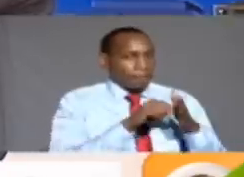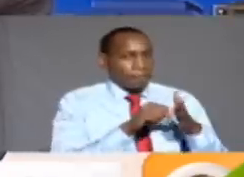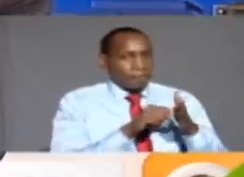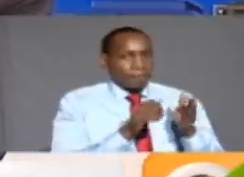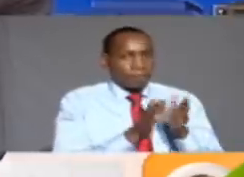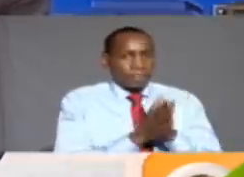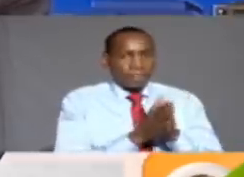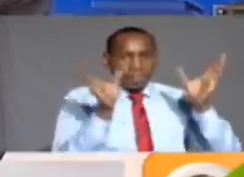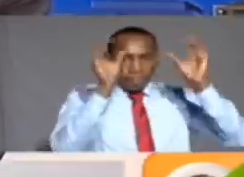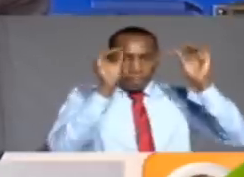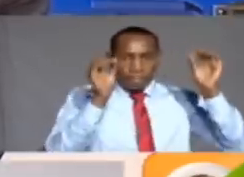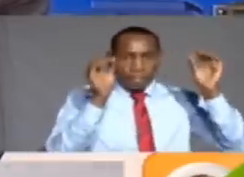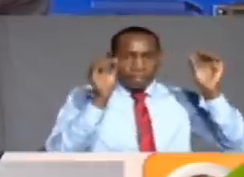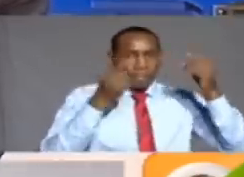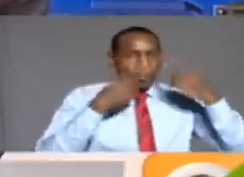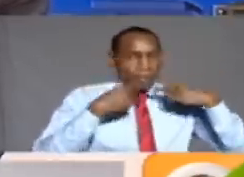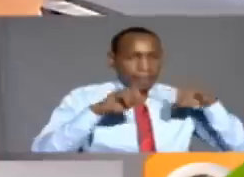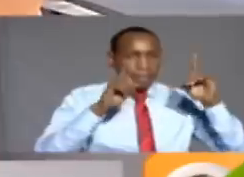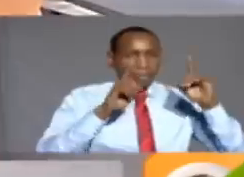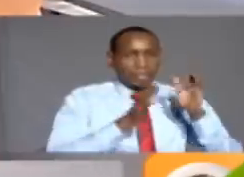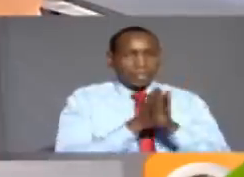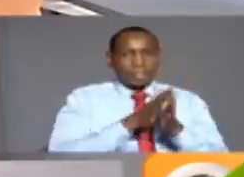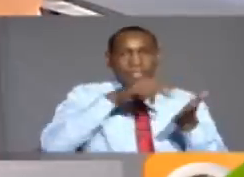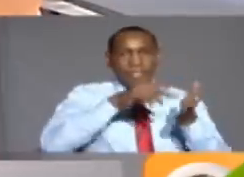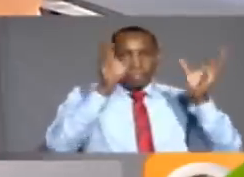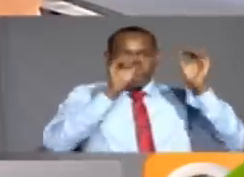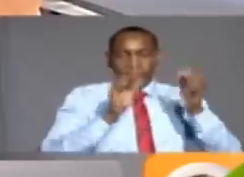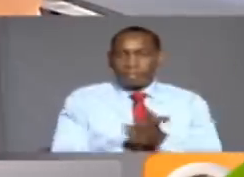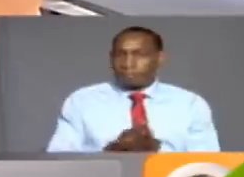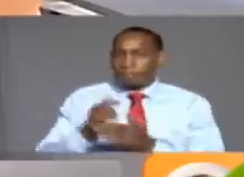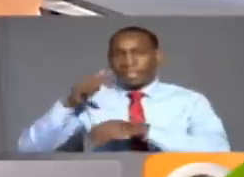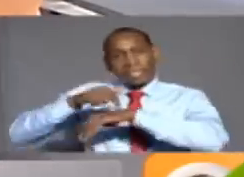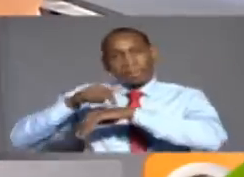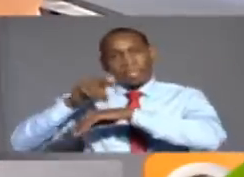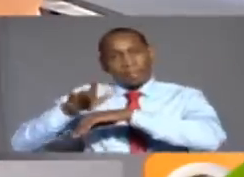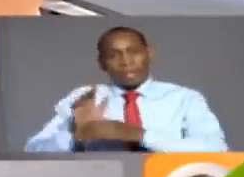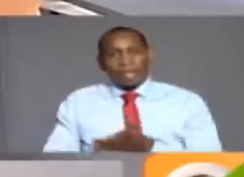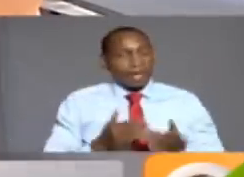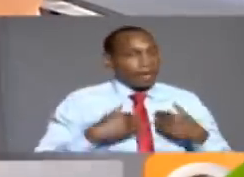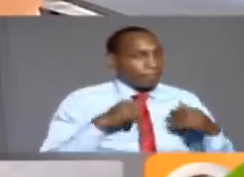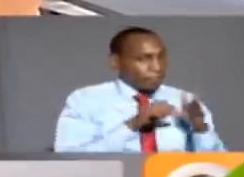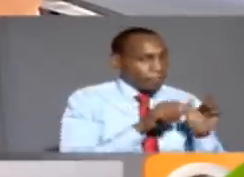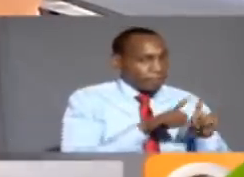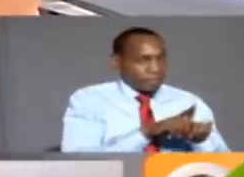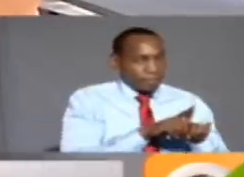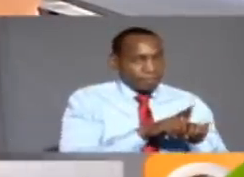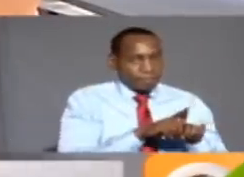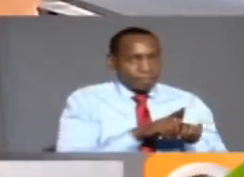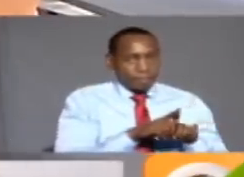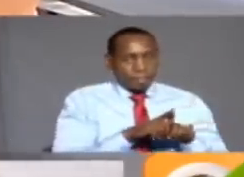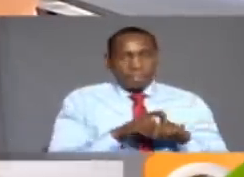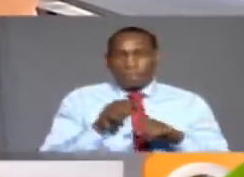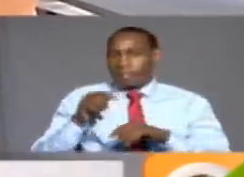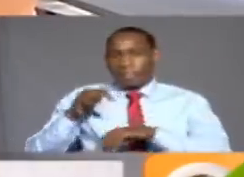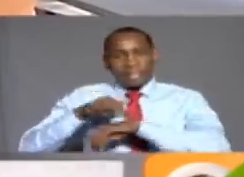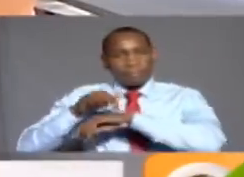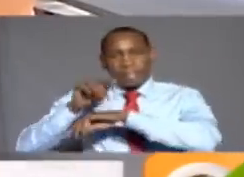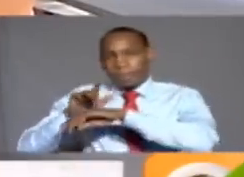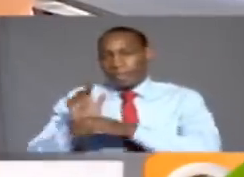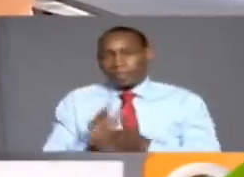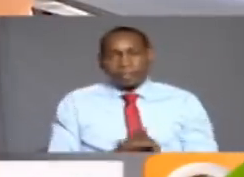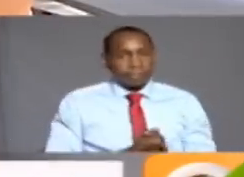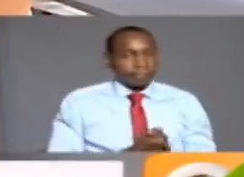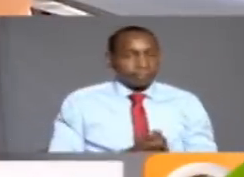being a presidential, announcing that he wants to fight for presidency? It's too early. You said you also have a problem with him? It's too early. Only not very loud